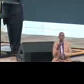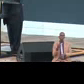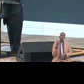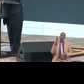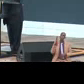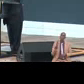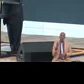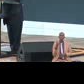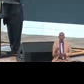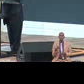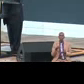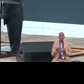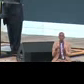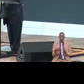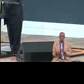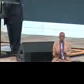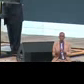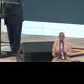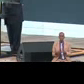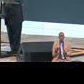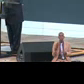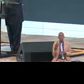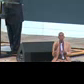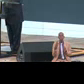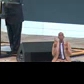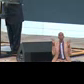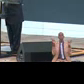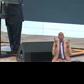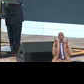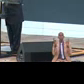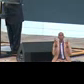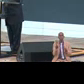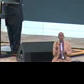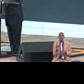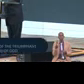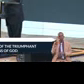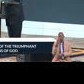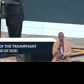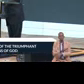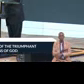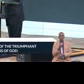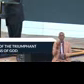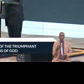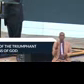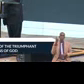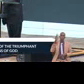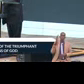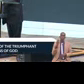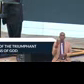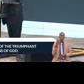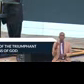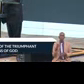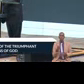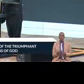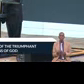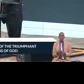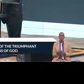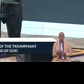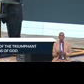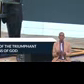of God. The purpose of the triumphant Son of God. We're coming